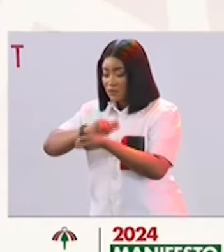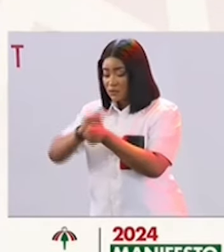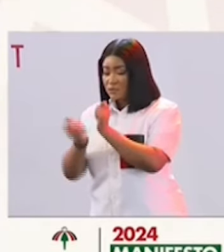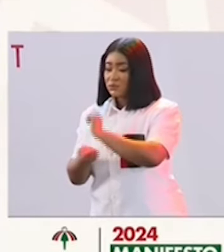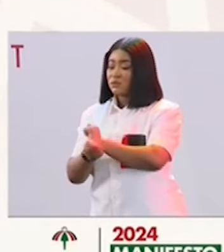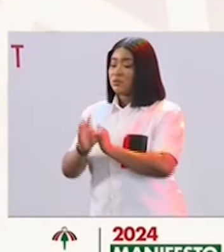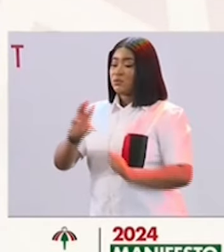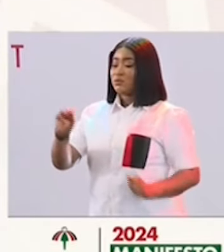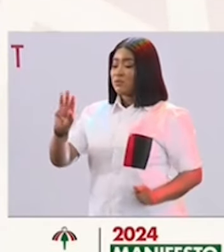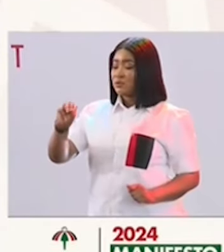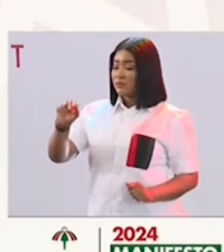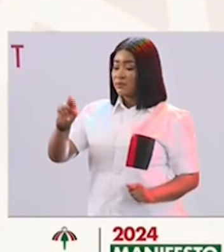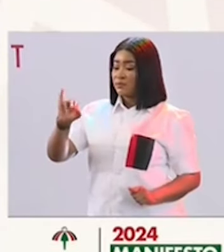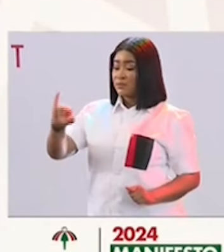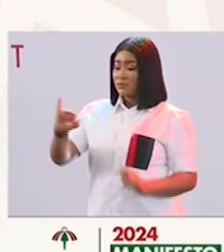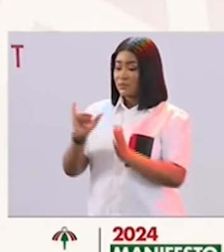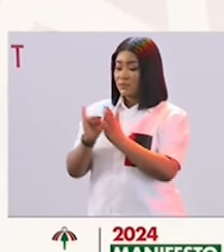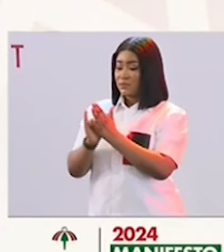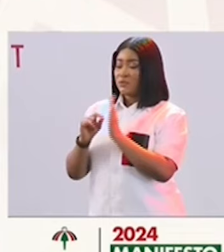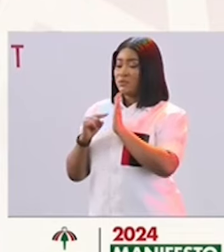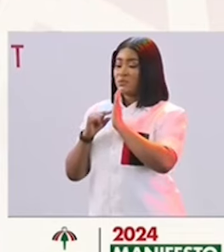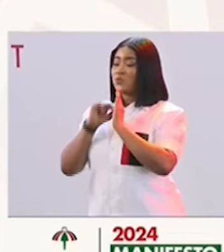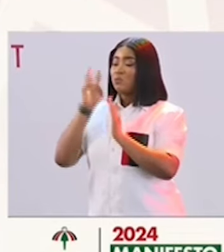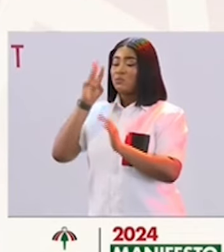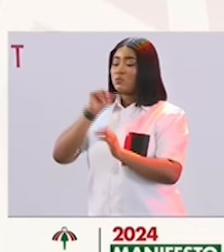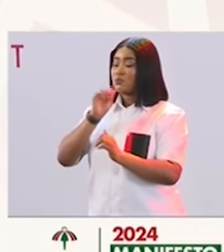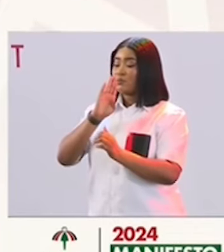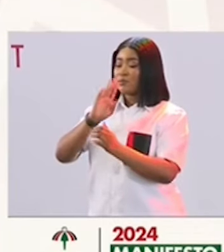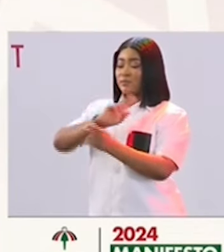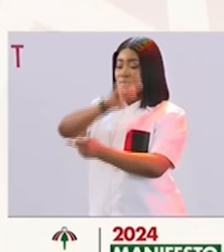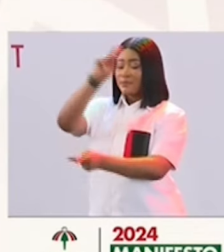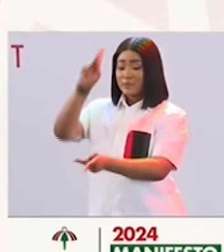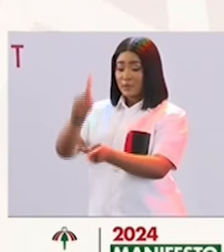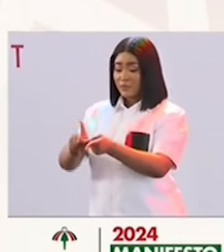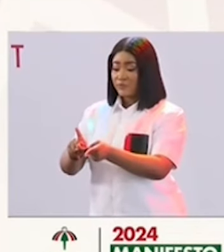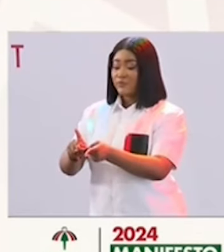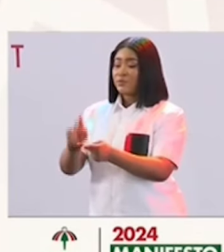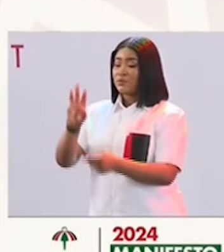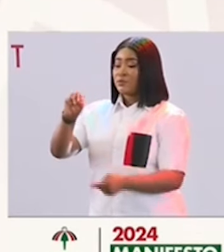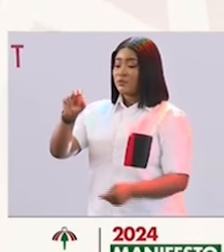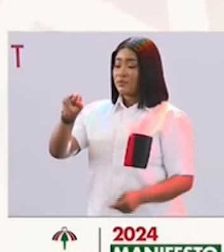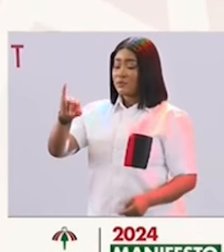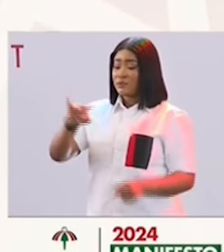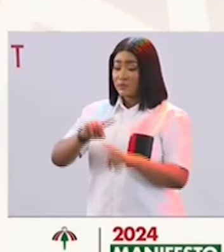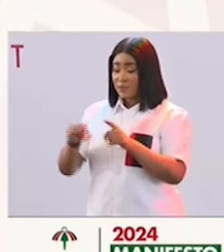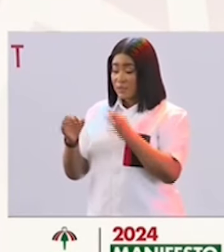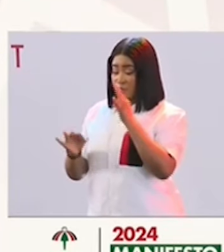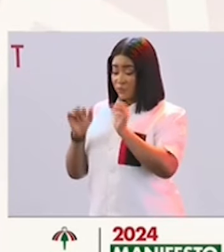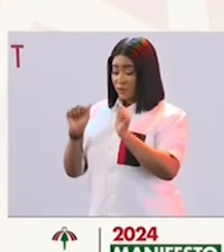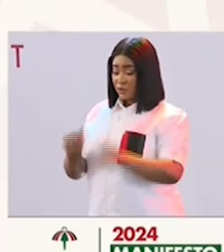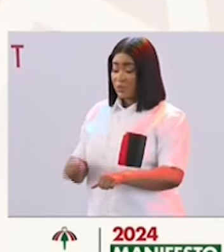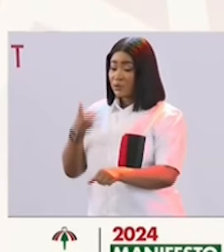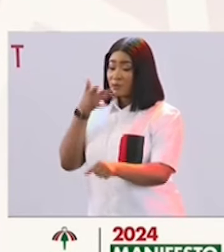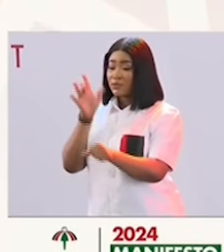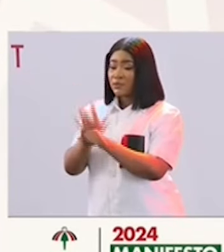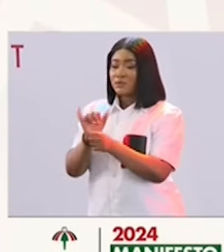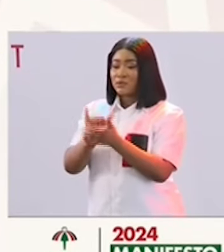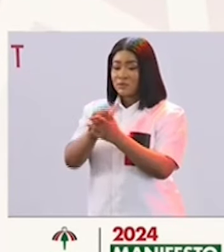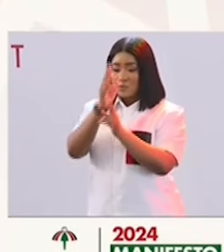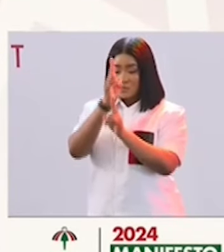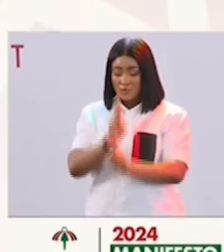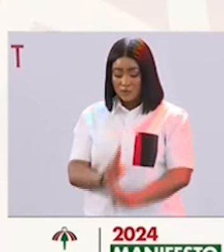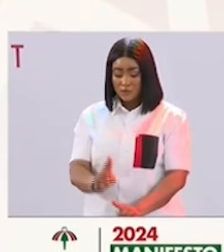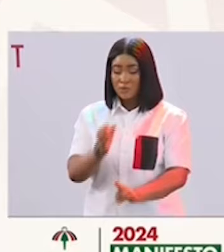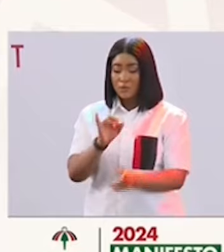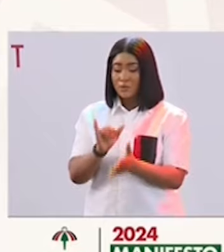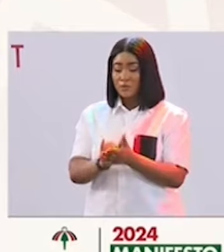are presenting today is by no means going to be a perfect manifesto. But one thing we can promise you is the humility of the leadership, the humility